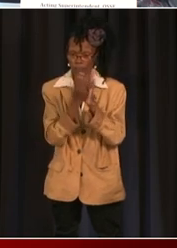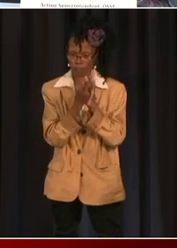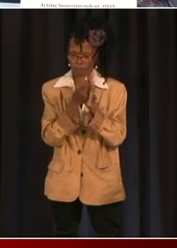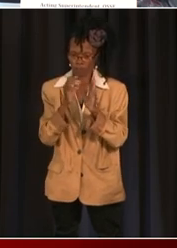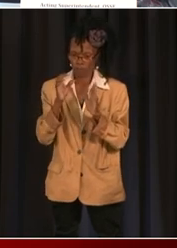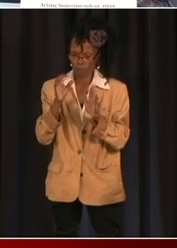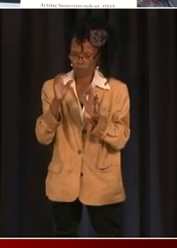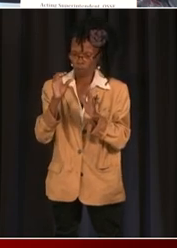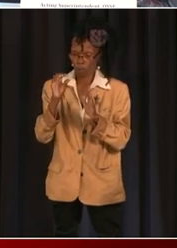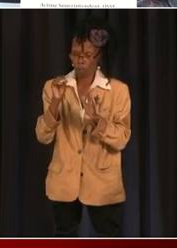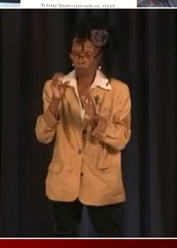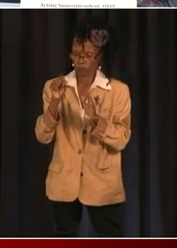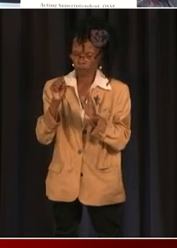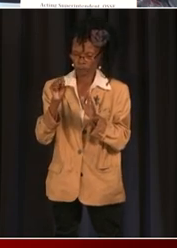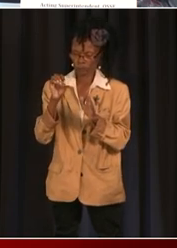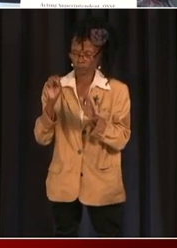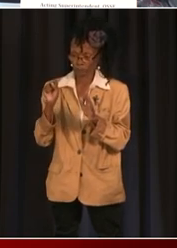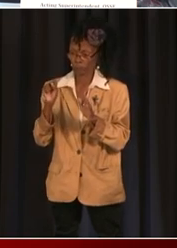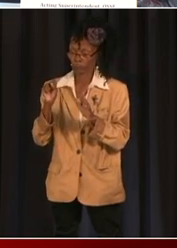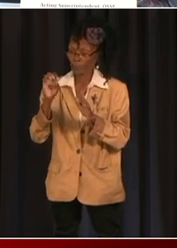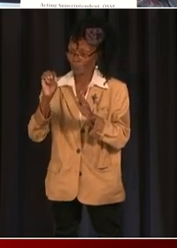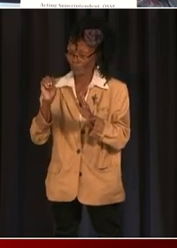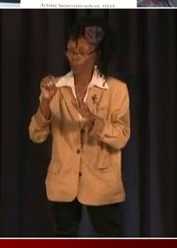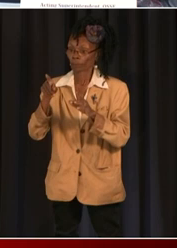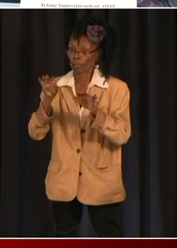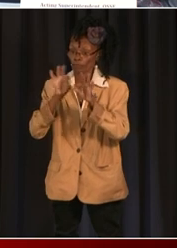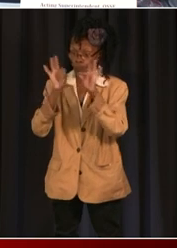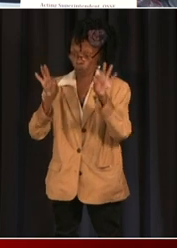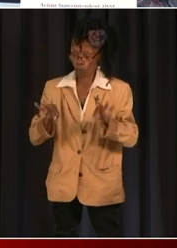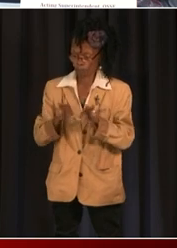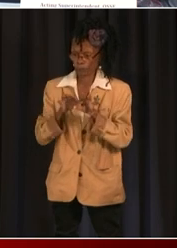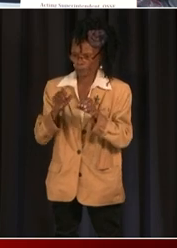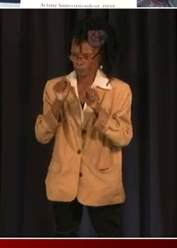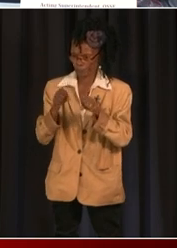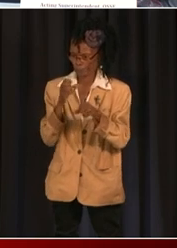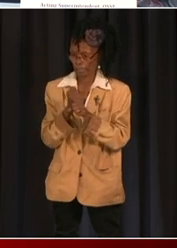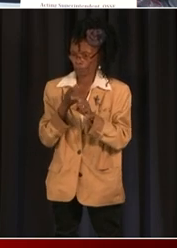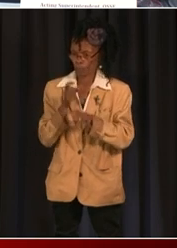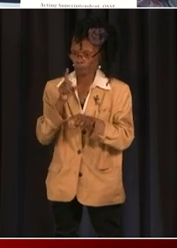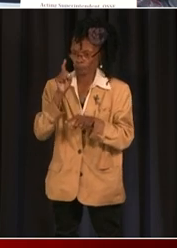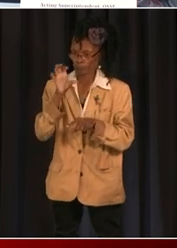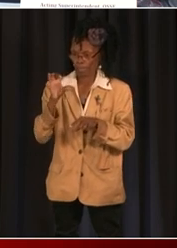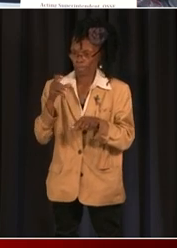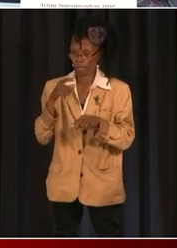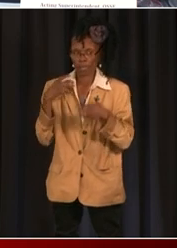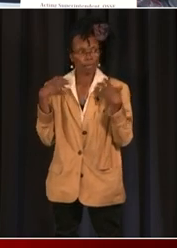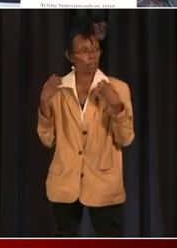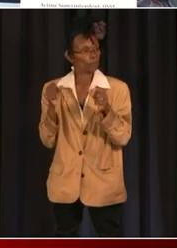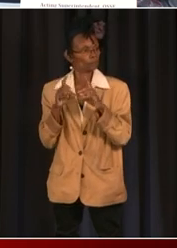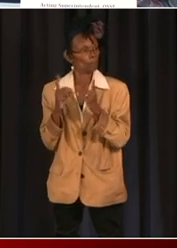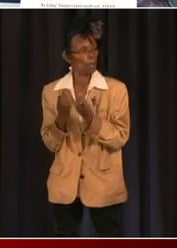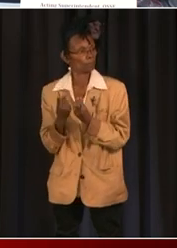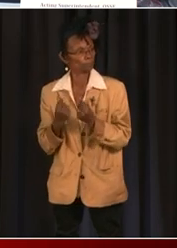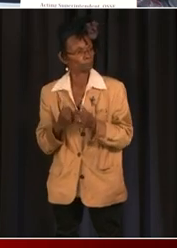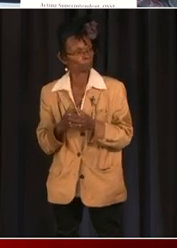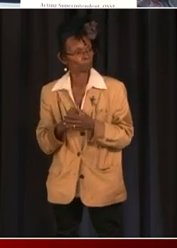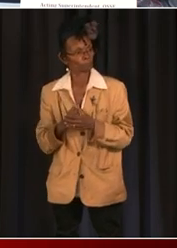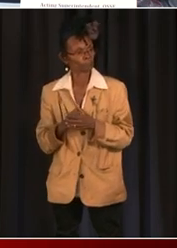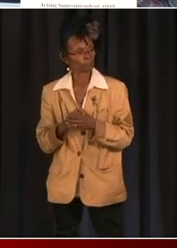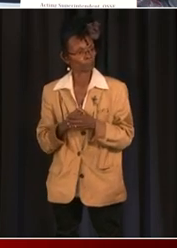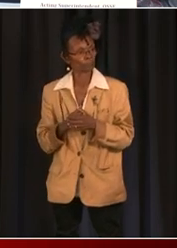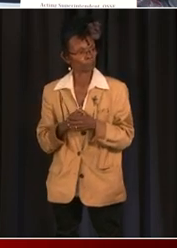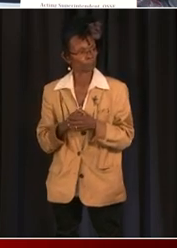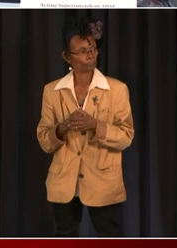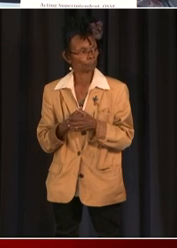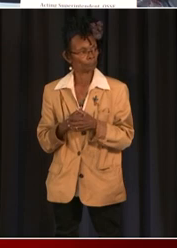website. With respect to quarantine, DC Health has issued health and safety guidance for all schools in the District